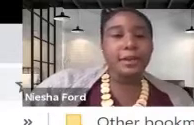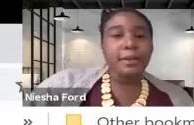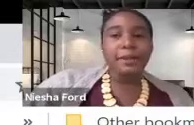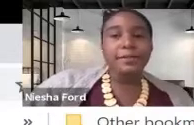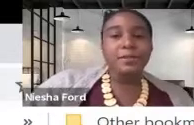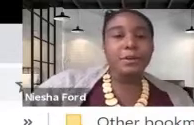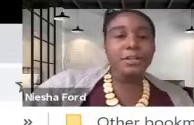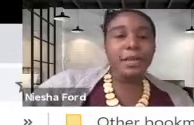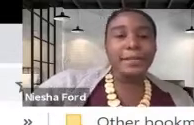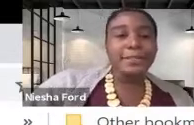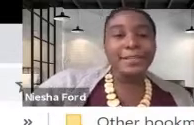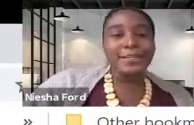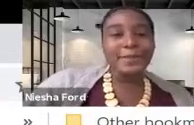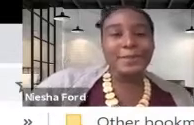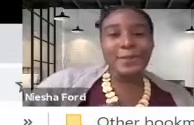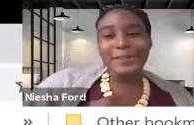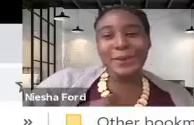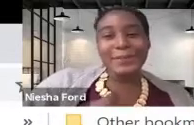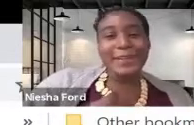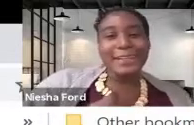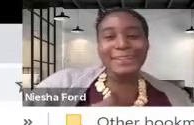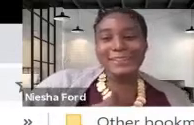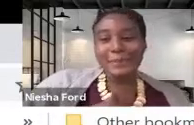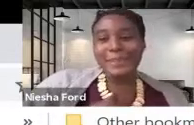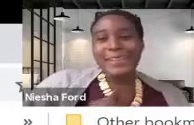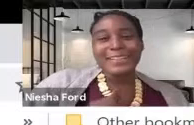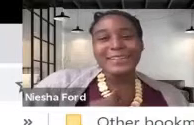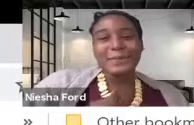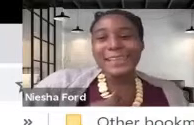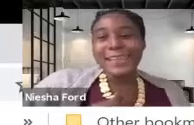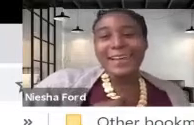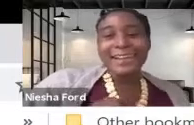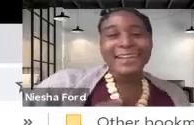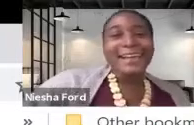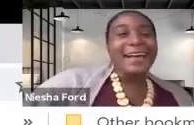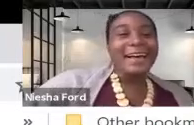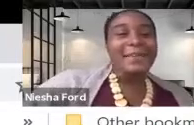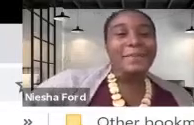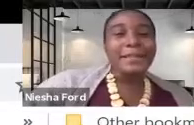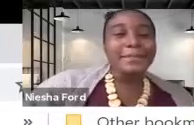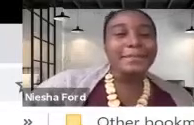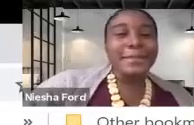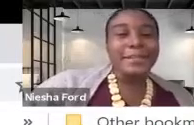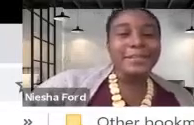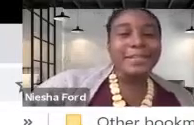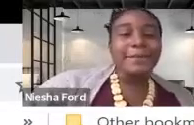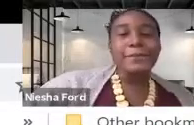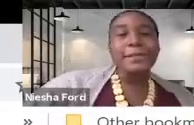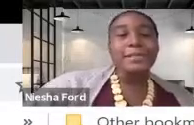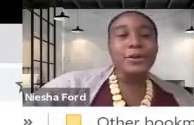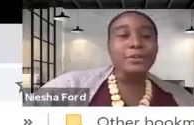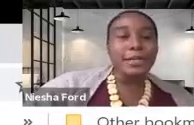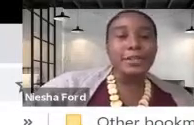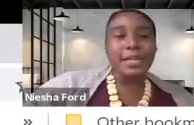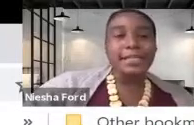skill out of this workshop. And it looks like some of you guys already are jumping the gun. But it's really to make sure that